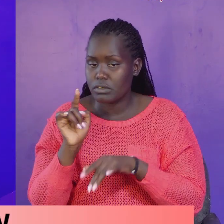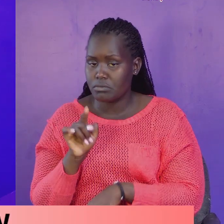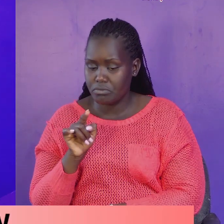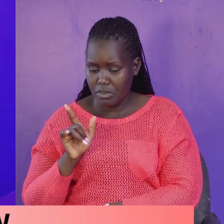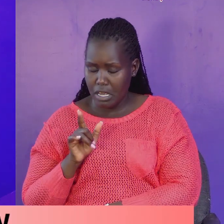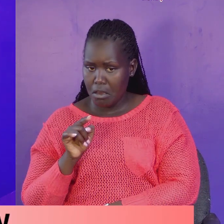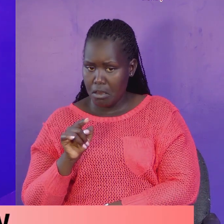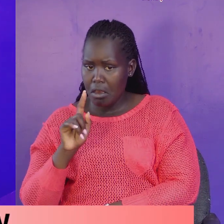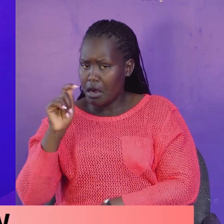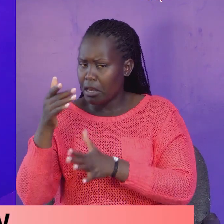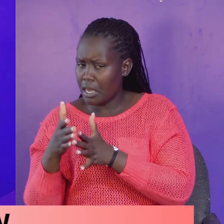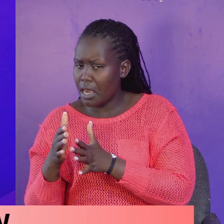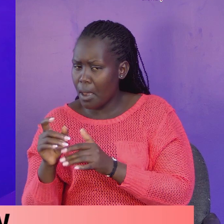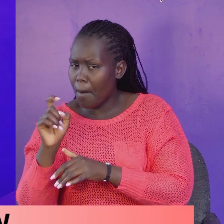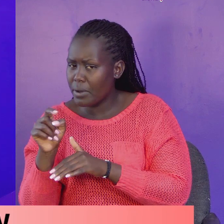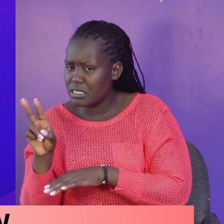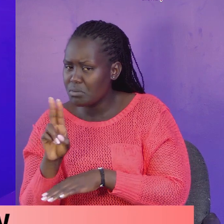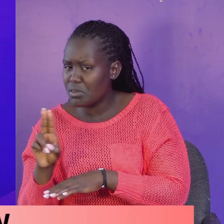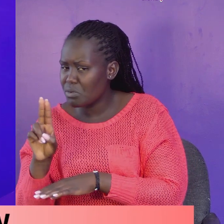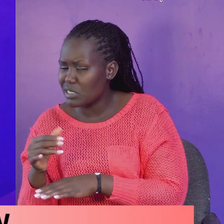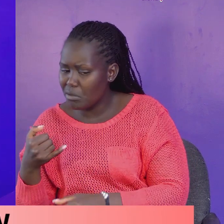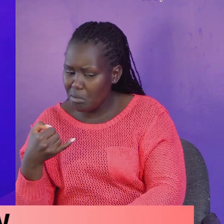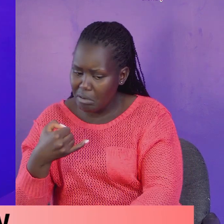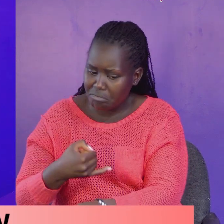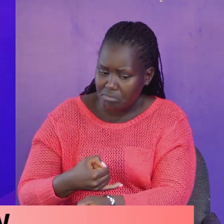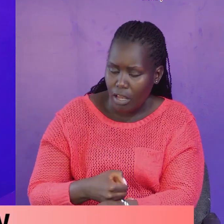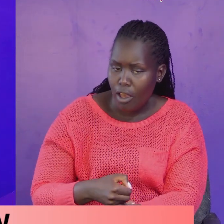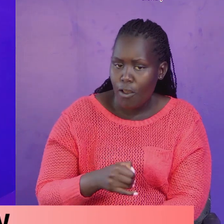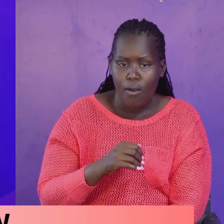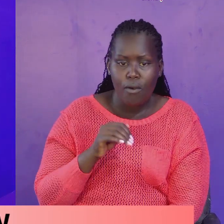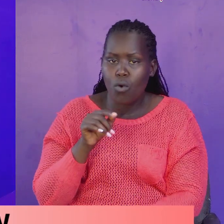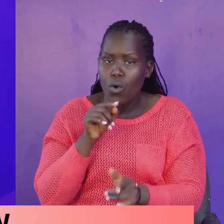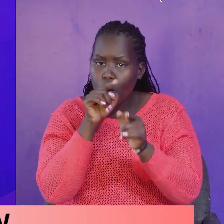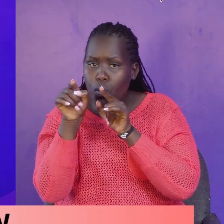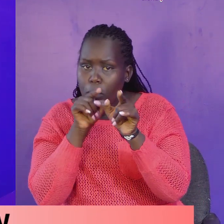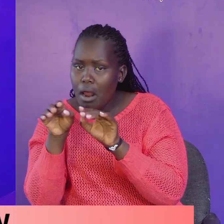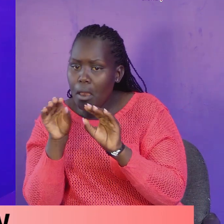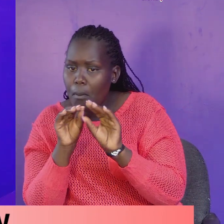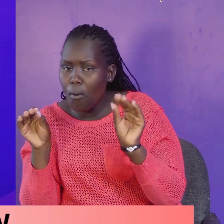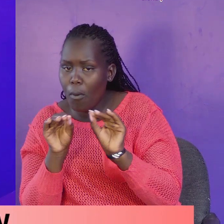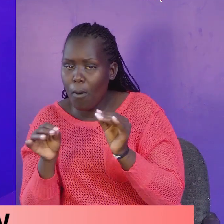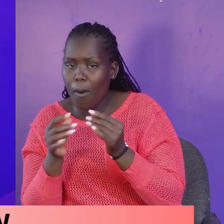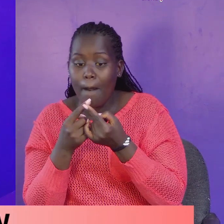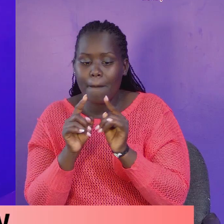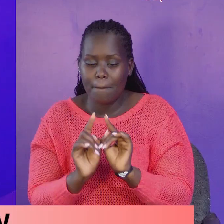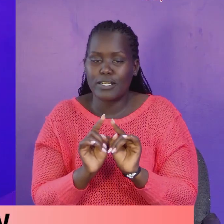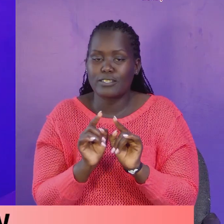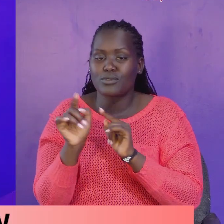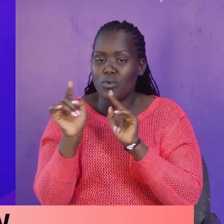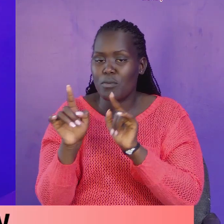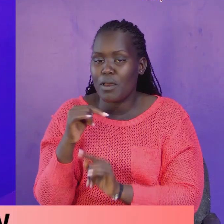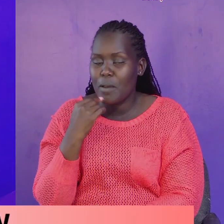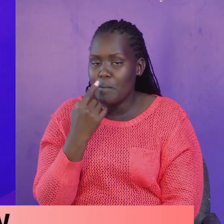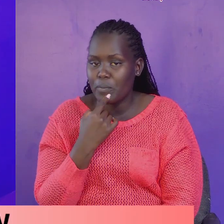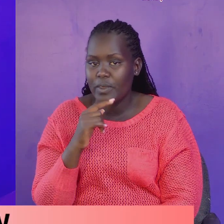Kenyan must be using something. Yeah, must so be using something. We don't blame him. We blame the guilty and the guilty